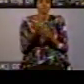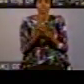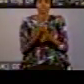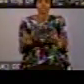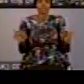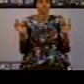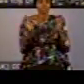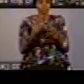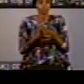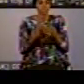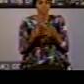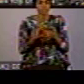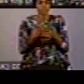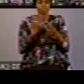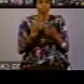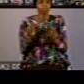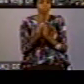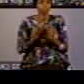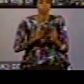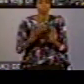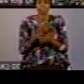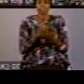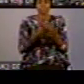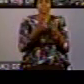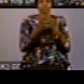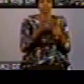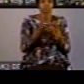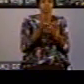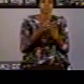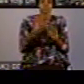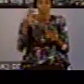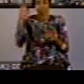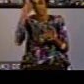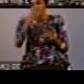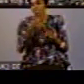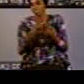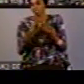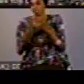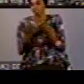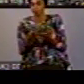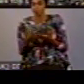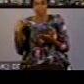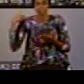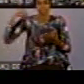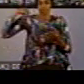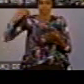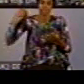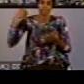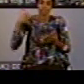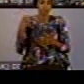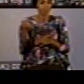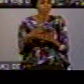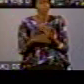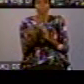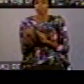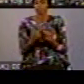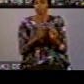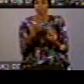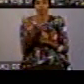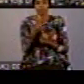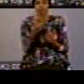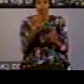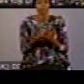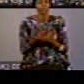media platforms, Facebook, Instagram, Twitter, YouTube, and even those that